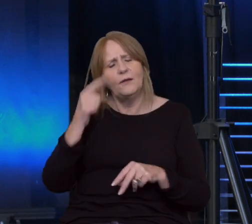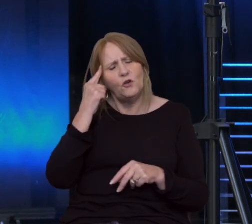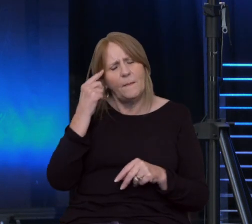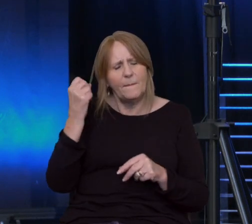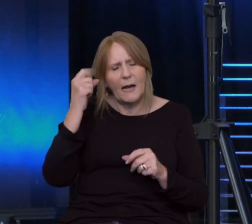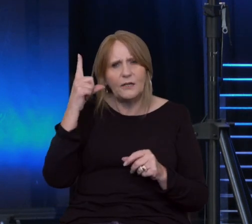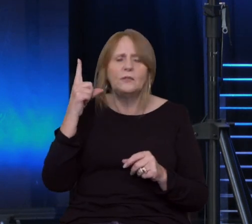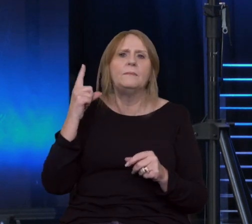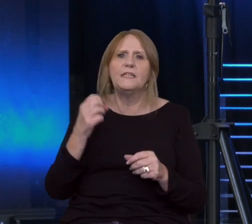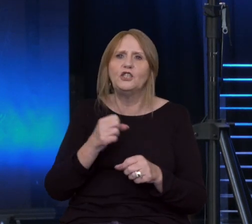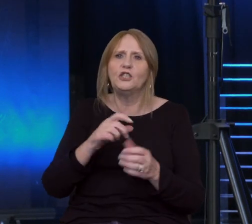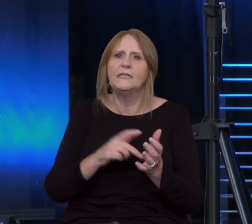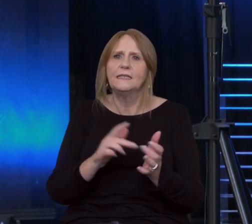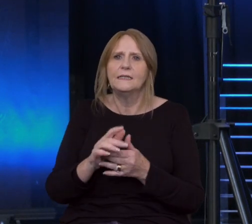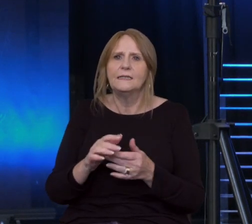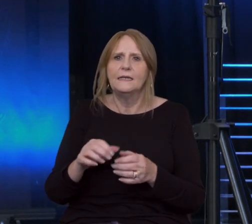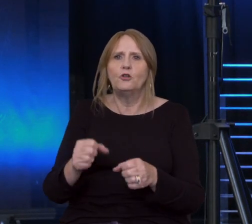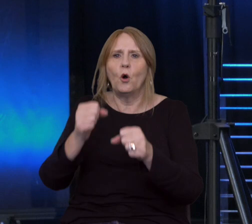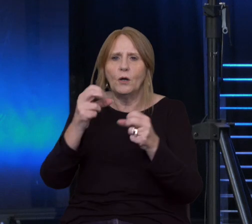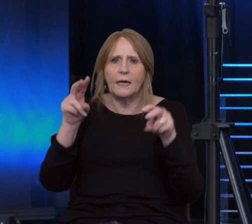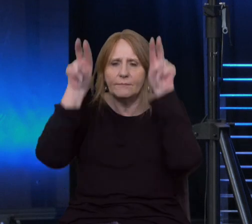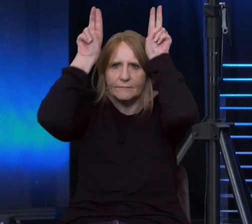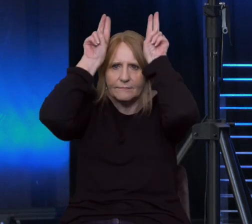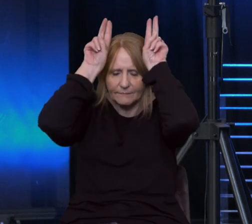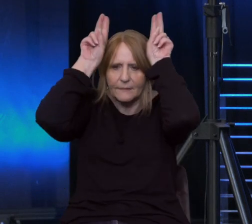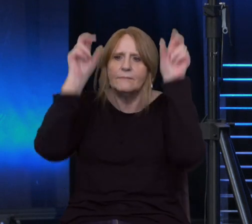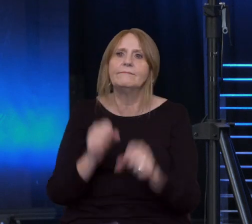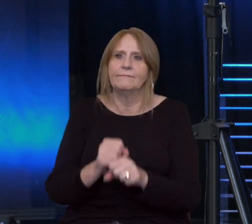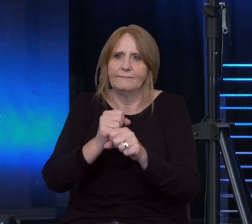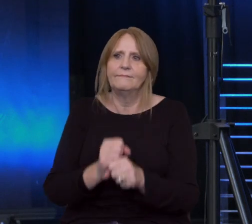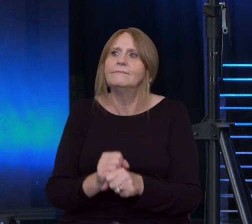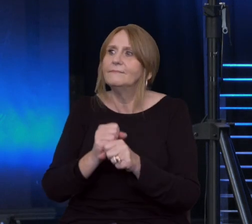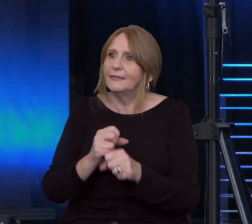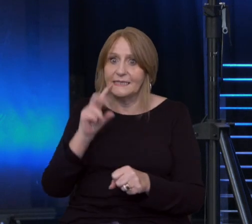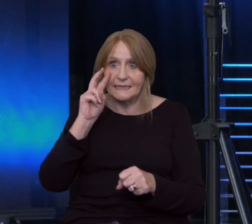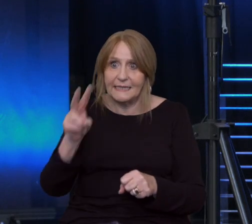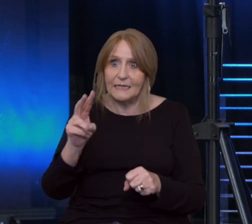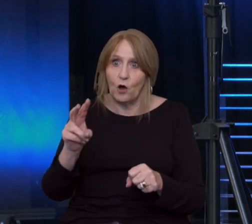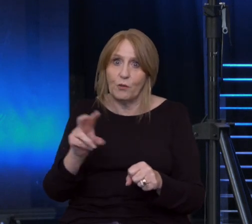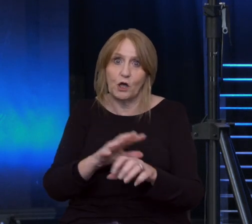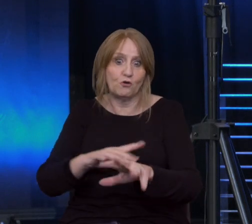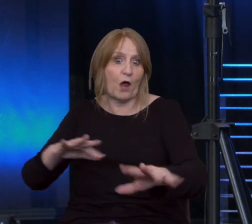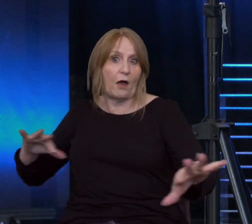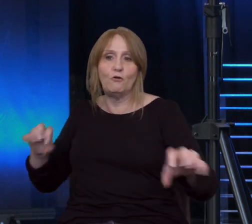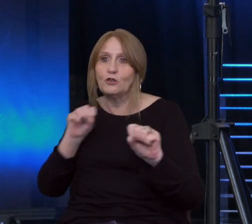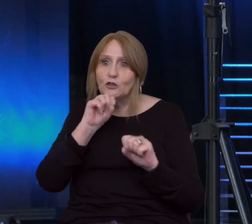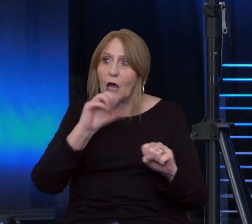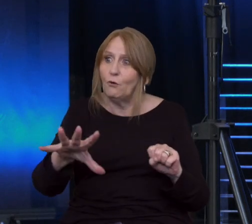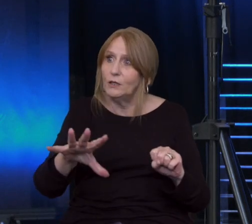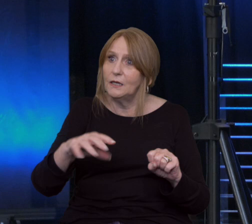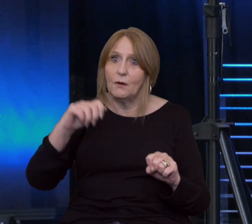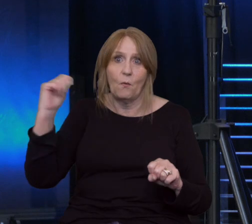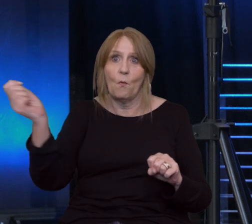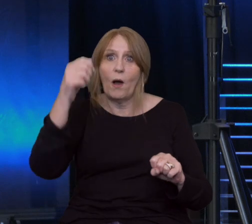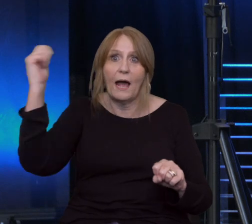you're walking into Jerusalem, and the crowd is shouting? It would be so easy for that donkey to think, I must be the coolest donkey in all the world. Look at